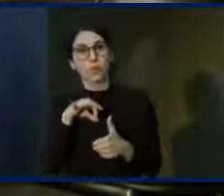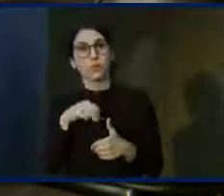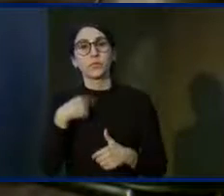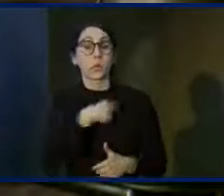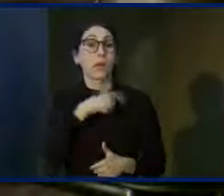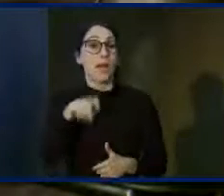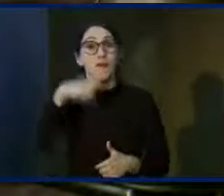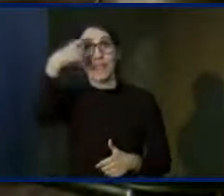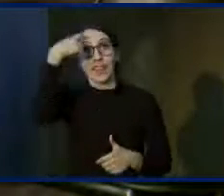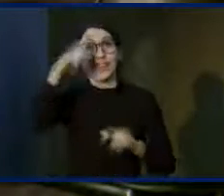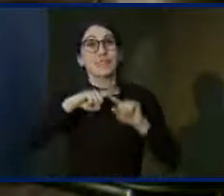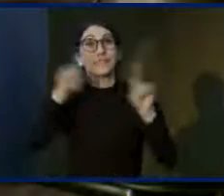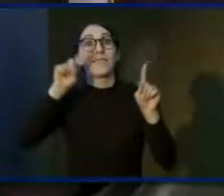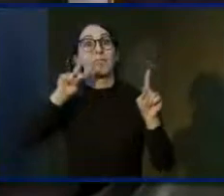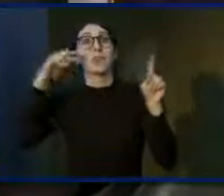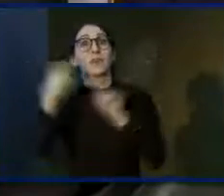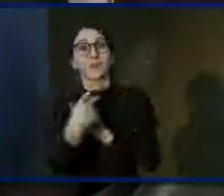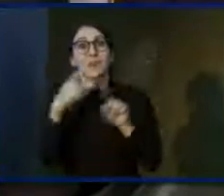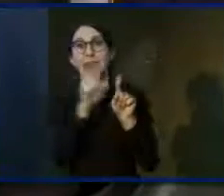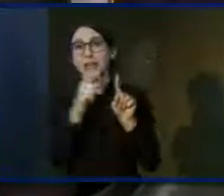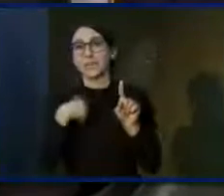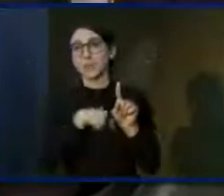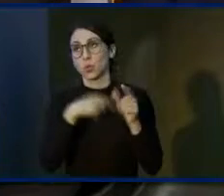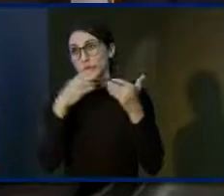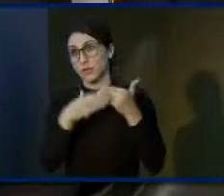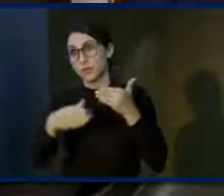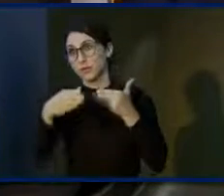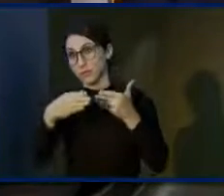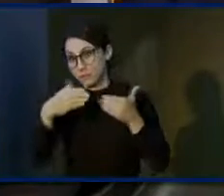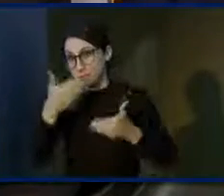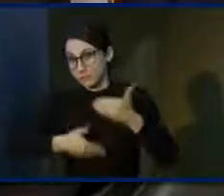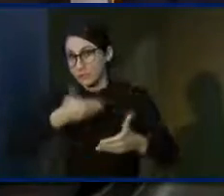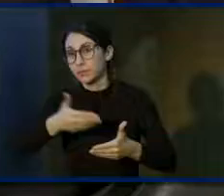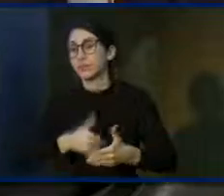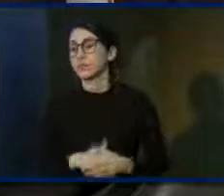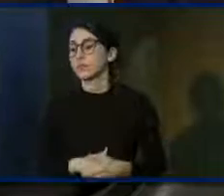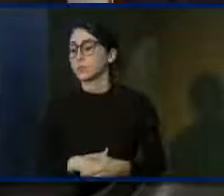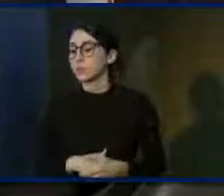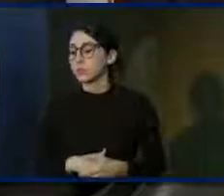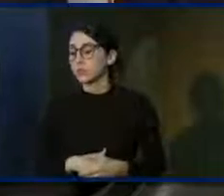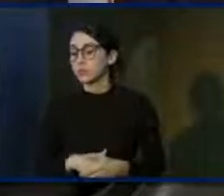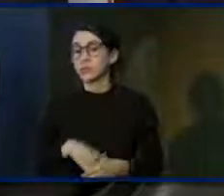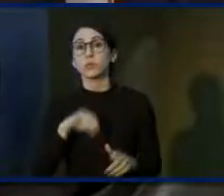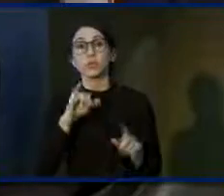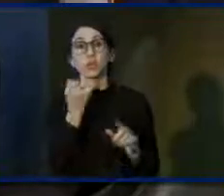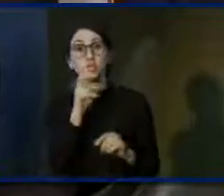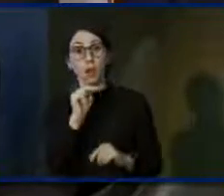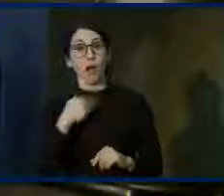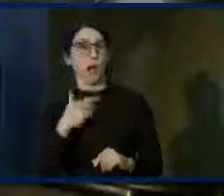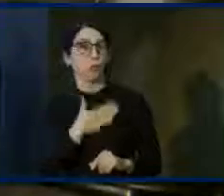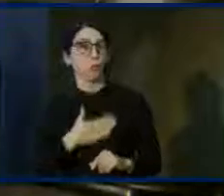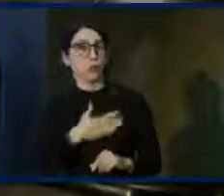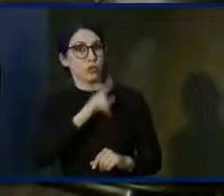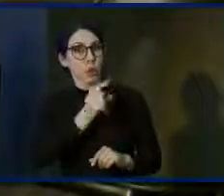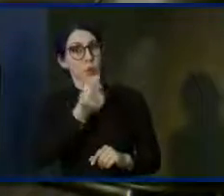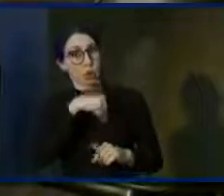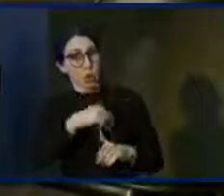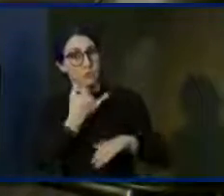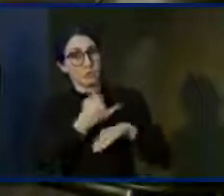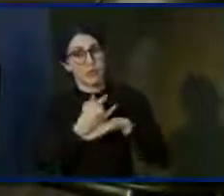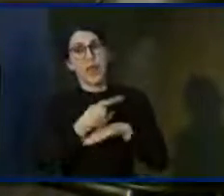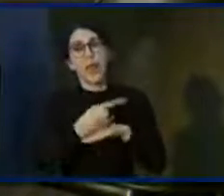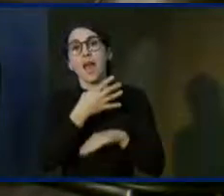as we approach this. And then, you know, John, appreciate you being here and